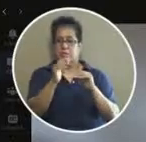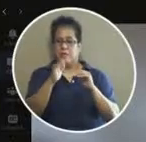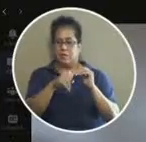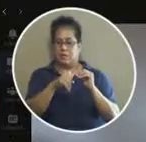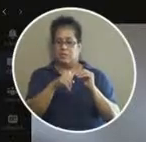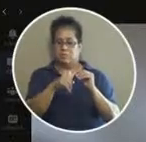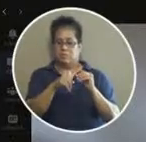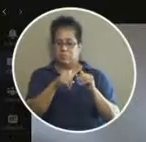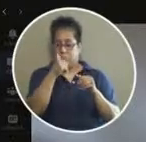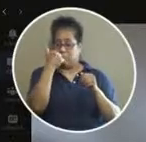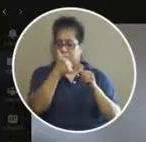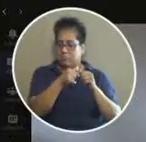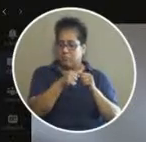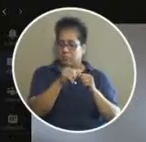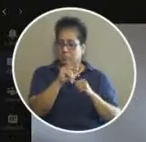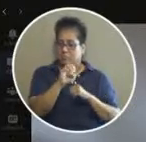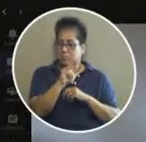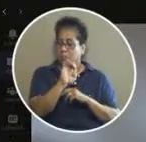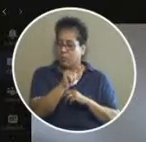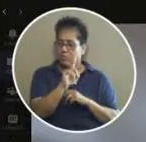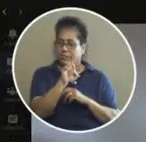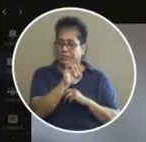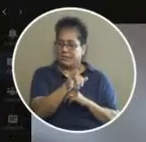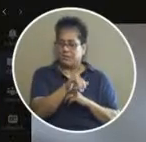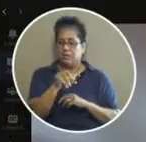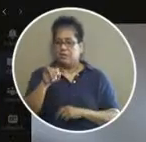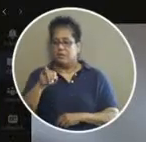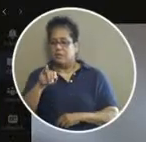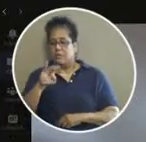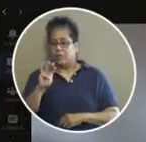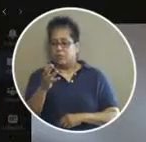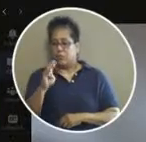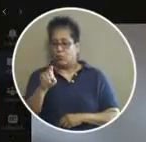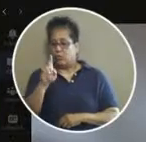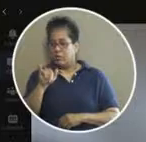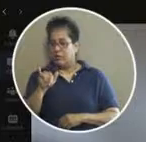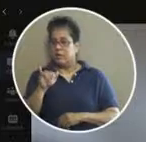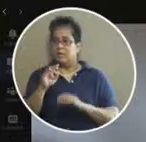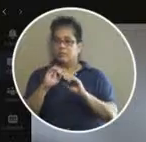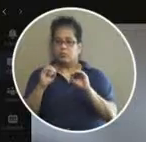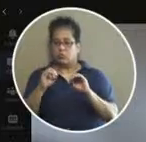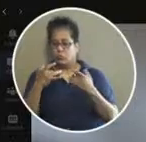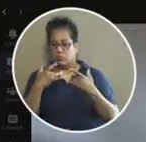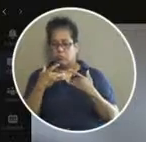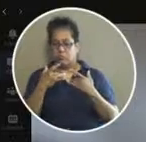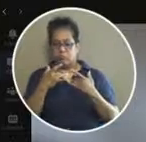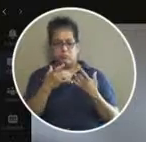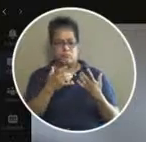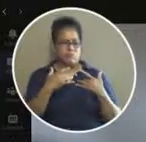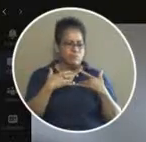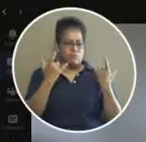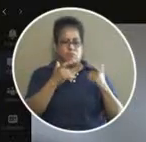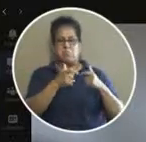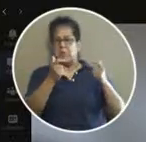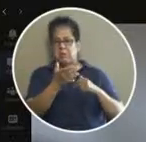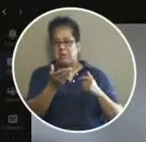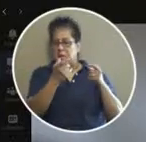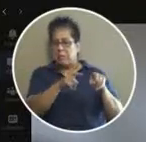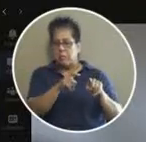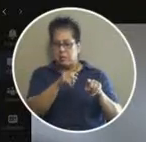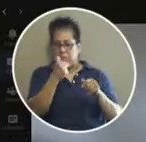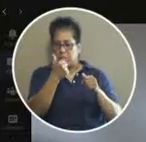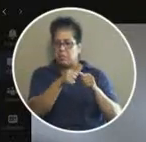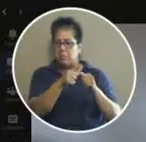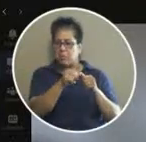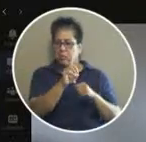Day. And the reason for that is that we had almost no venues and no events during Memorial Day.